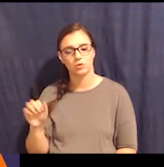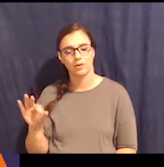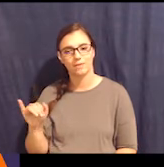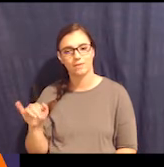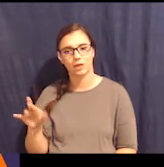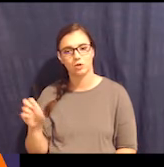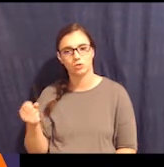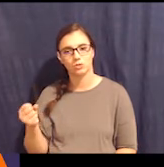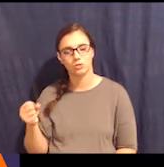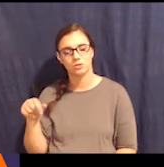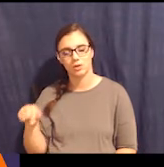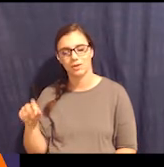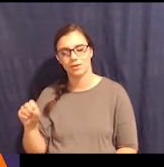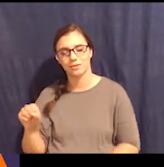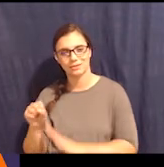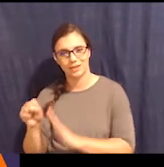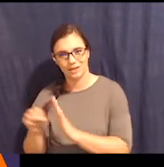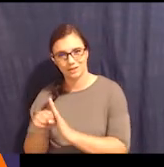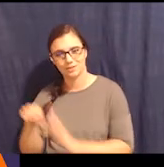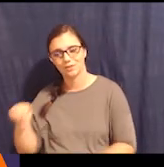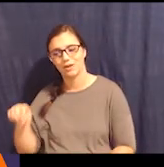www.elderaffairs.state.fl.us. That's